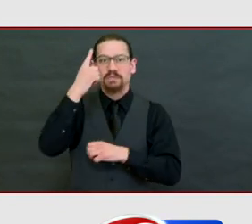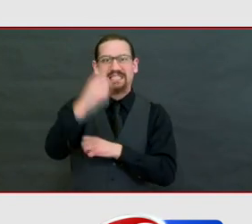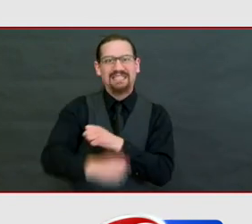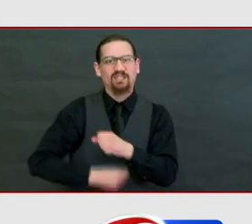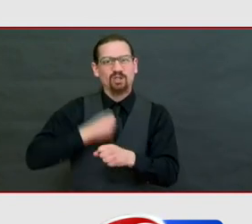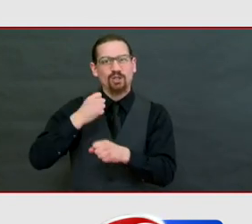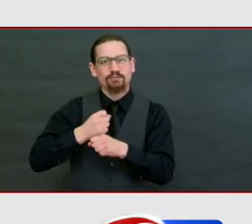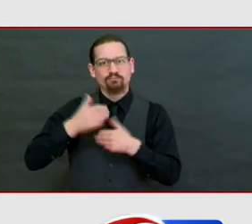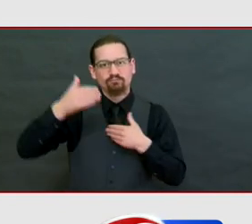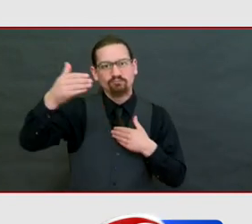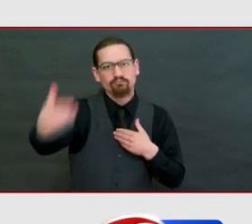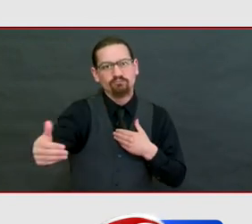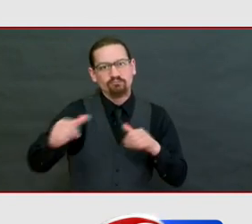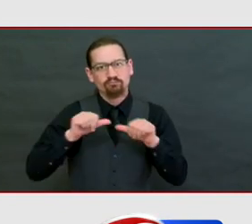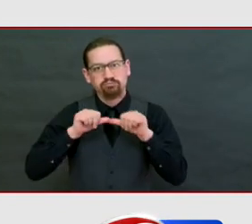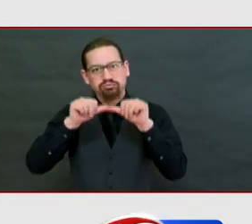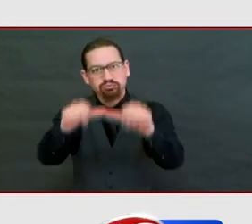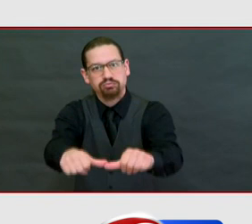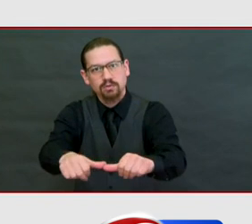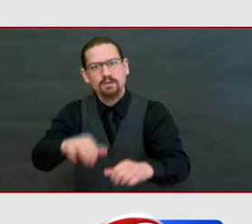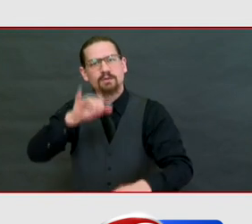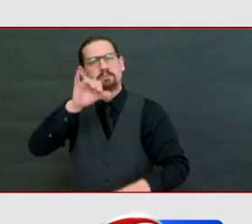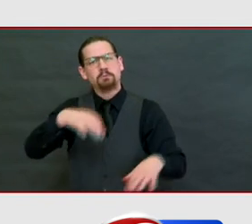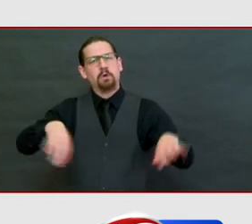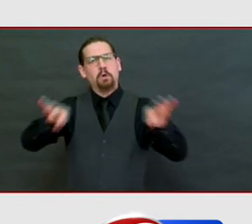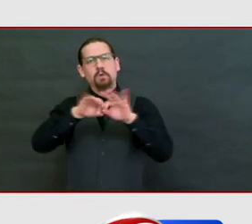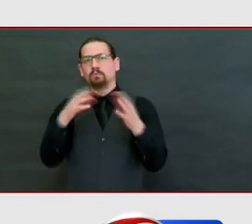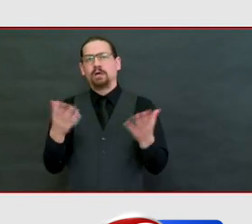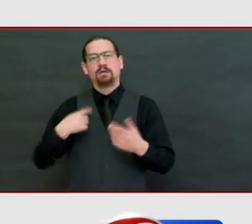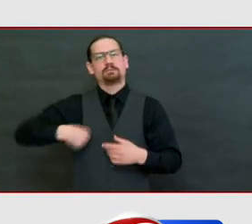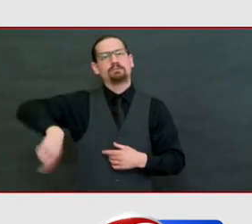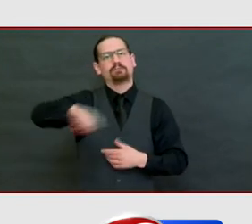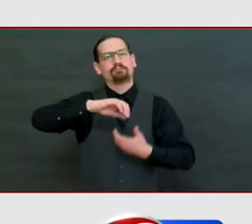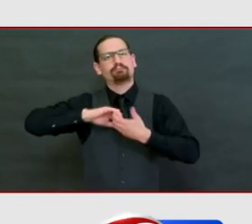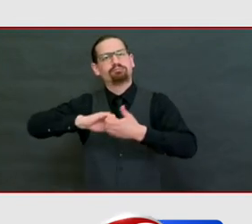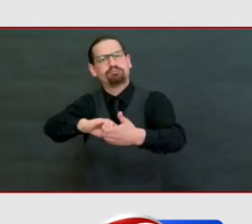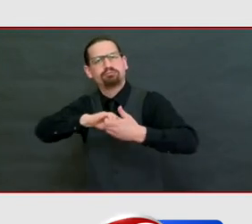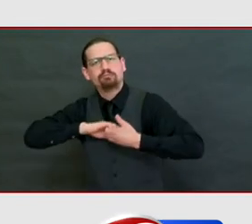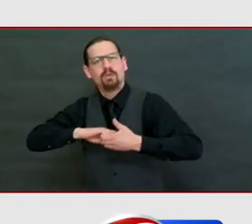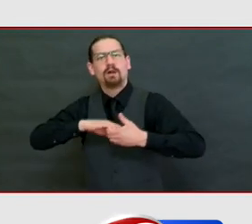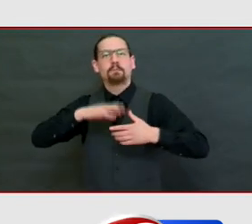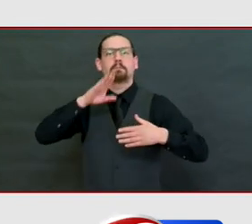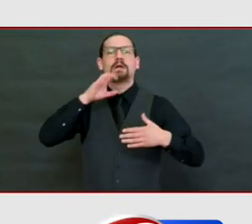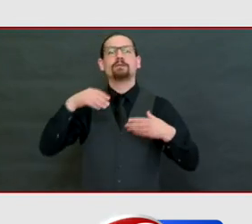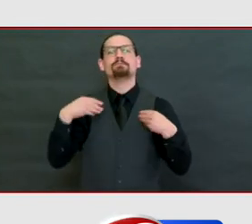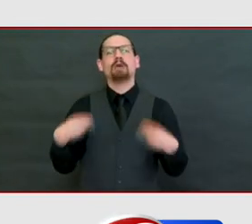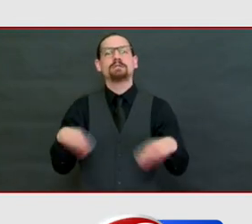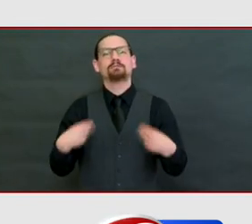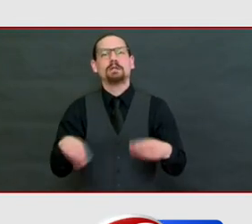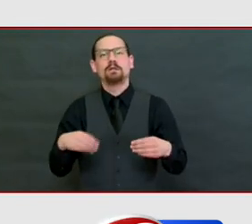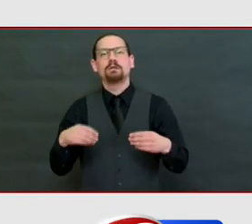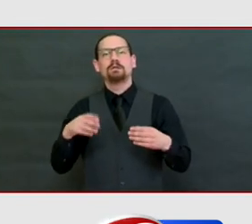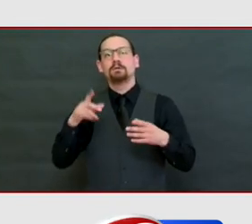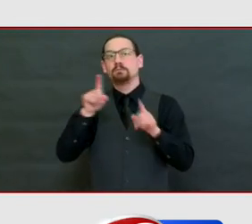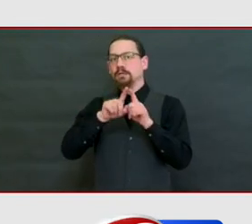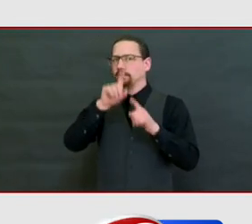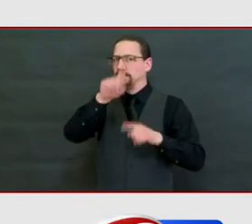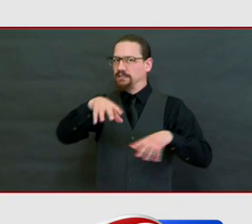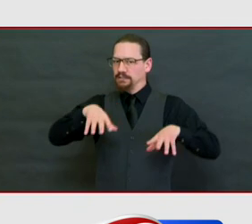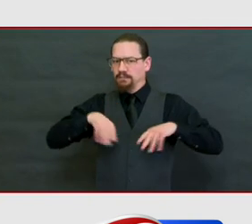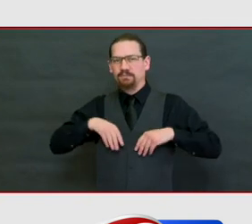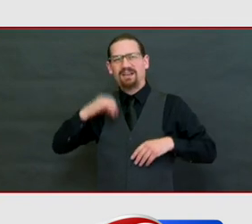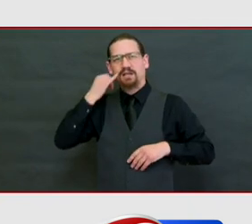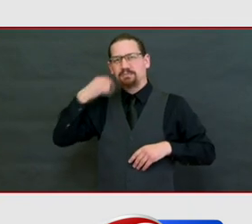working together in a more flexible, collaborative way, accepting changes as they come based upon the data on the